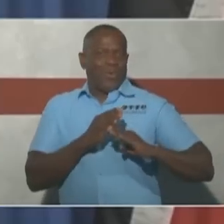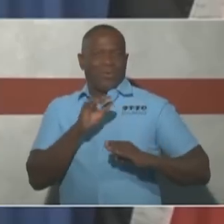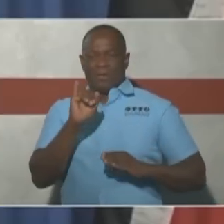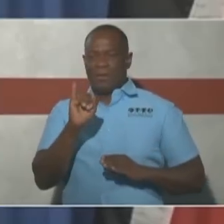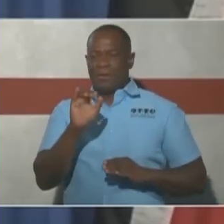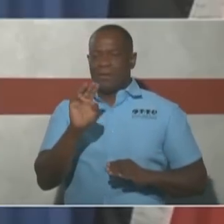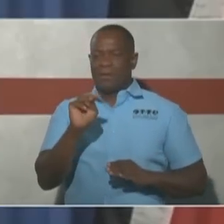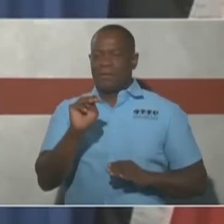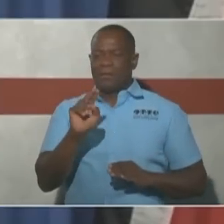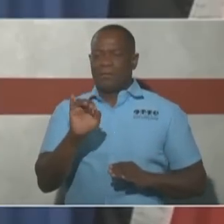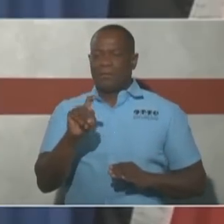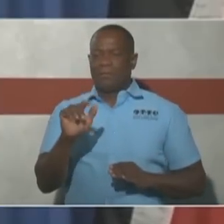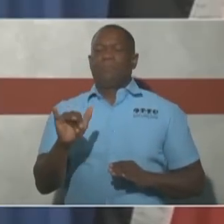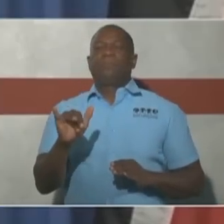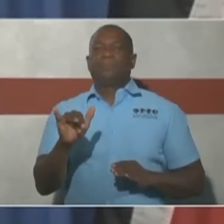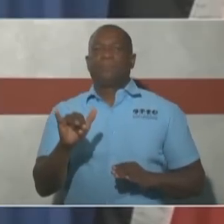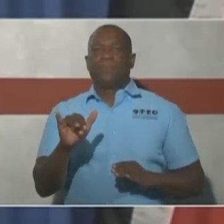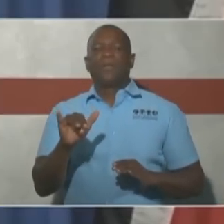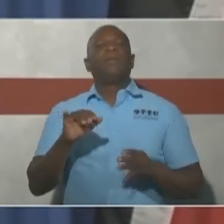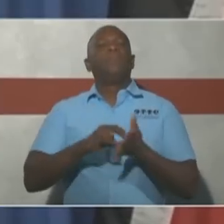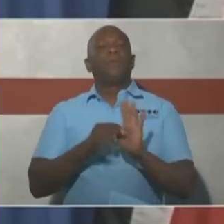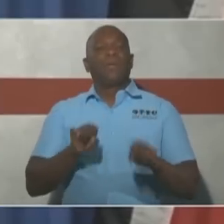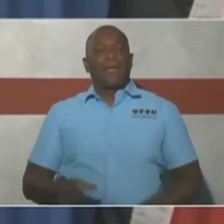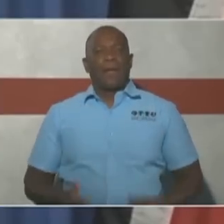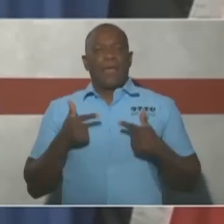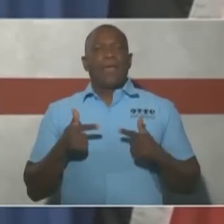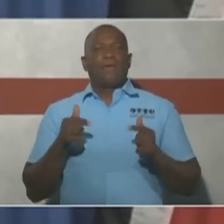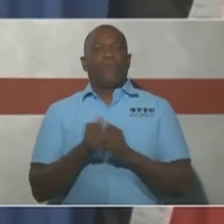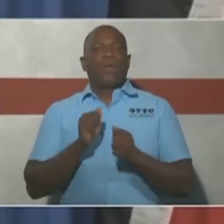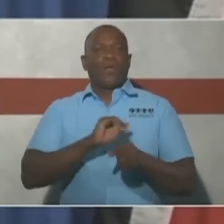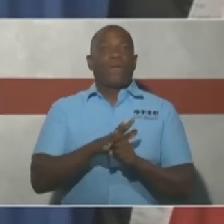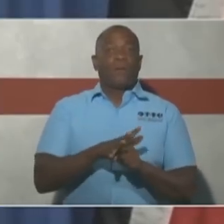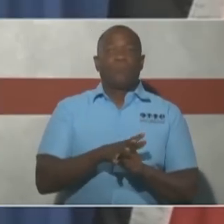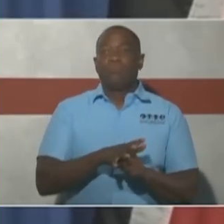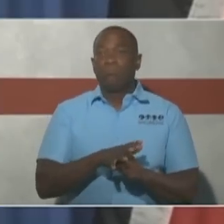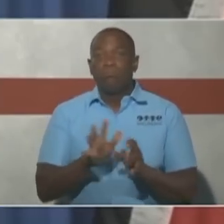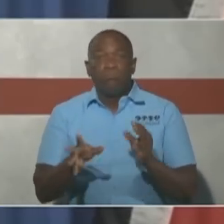COVID, expecting that a slight rise in the level of the